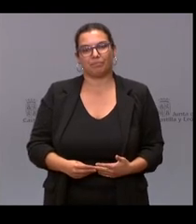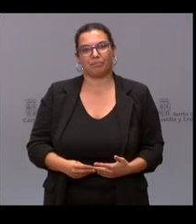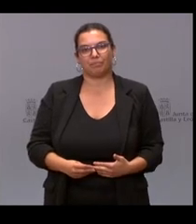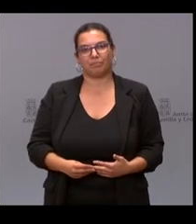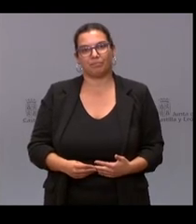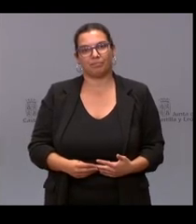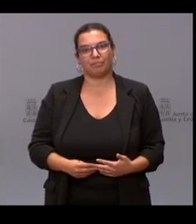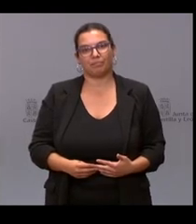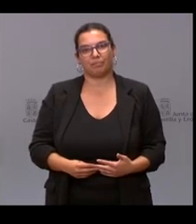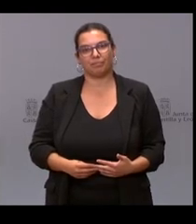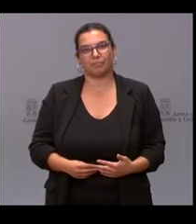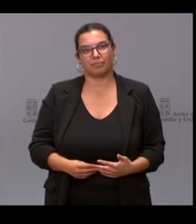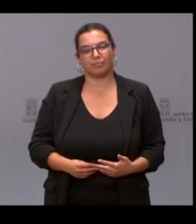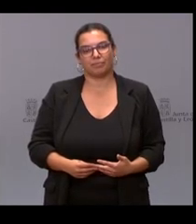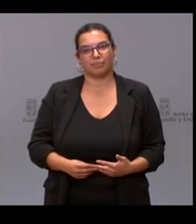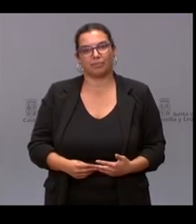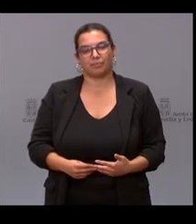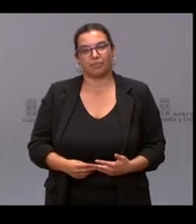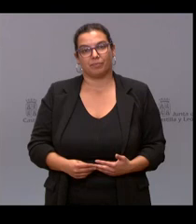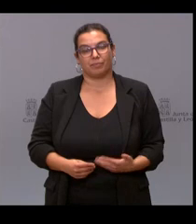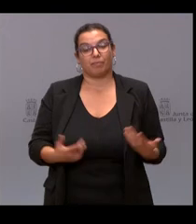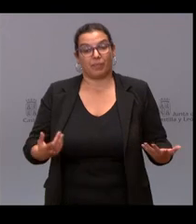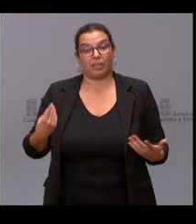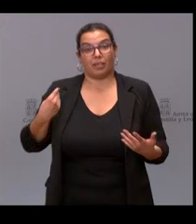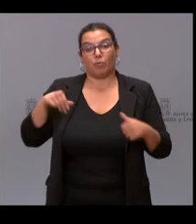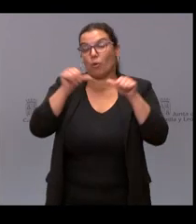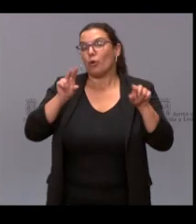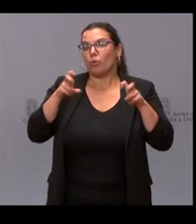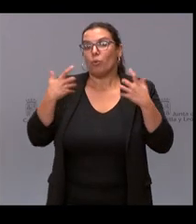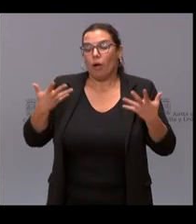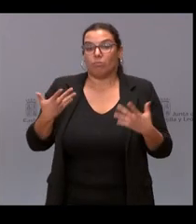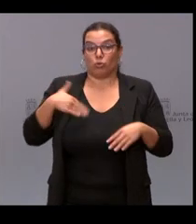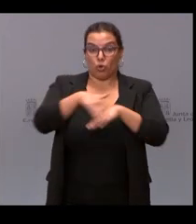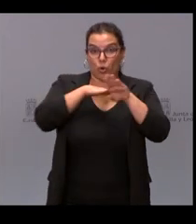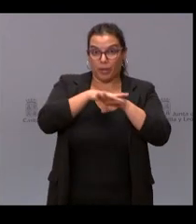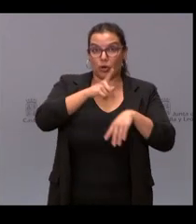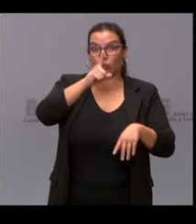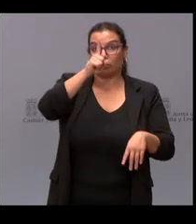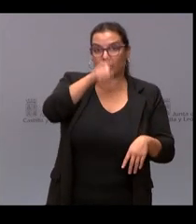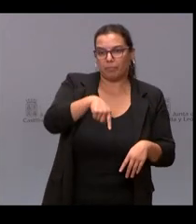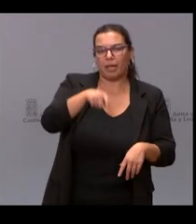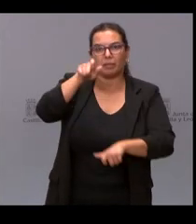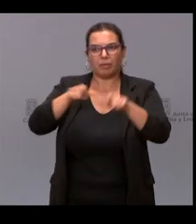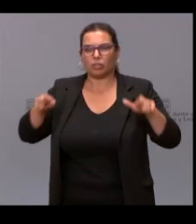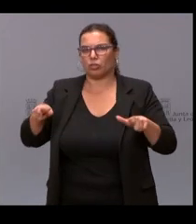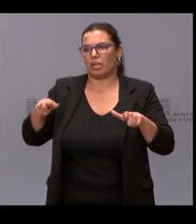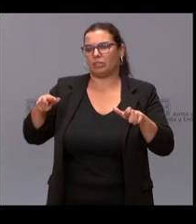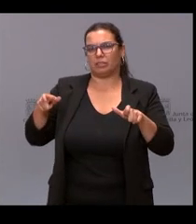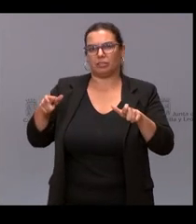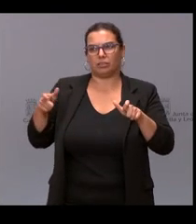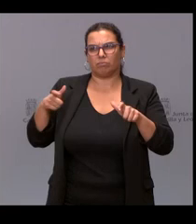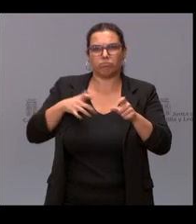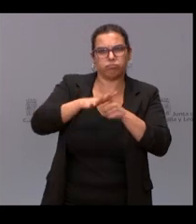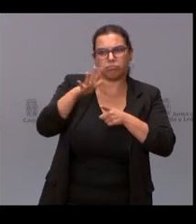shareholders in the new economy. En el que los gobiernos se conviertan también en agentes implicados, en players,